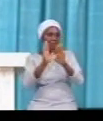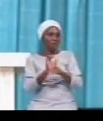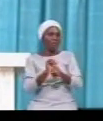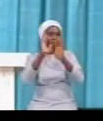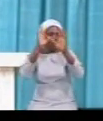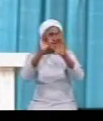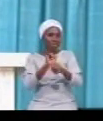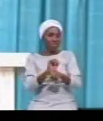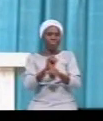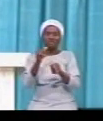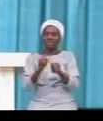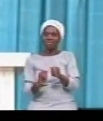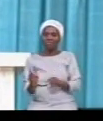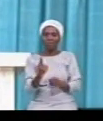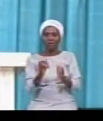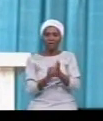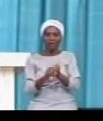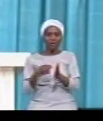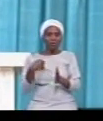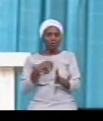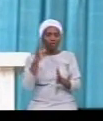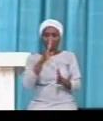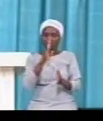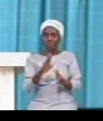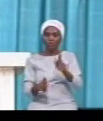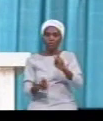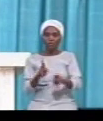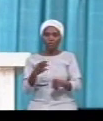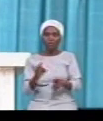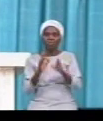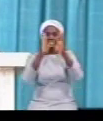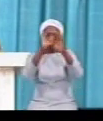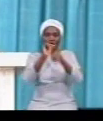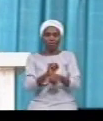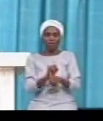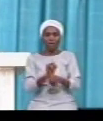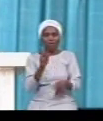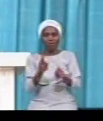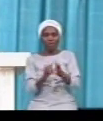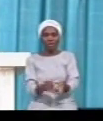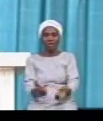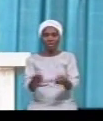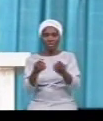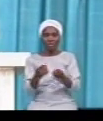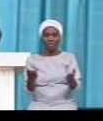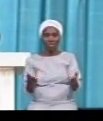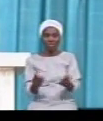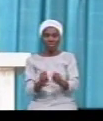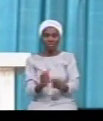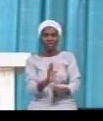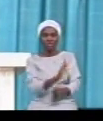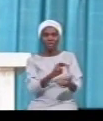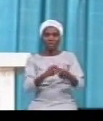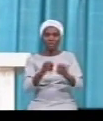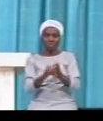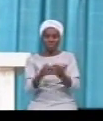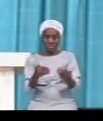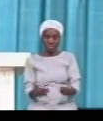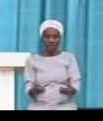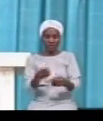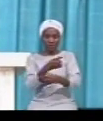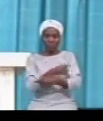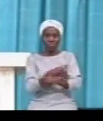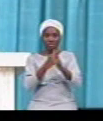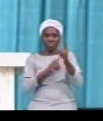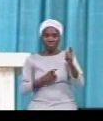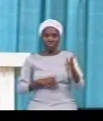That all the candidates of miracles, people coming who are sick, people coming with various problems, that today the Lord will visit them, will meet them at the